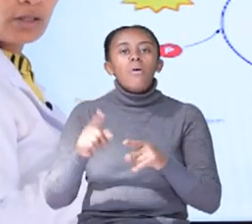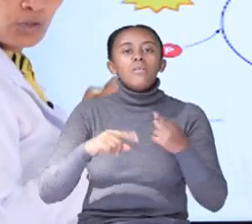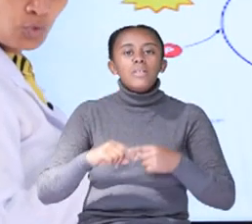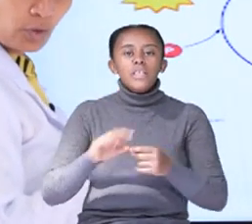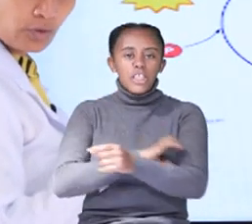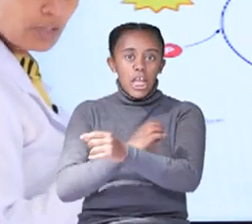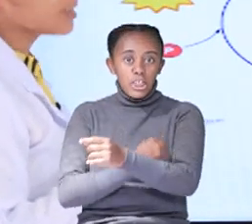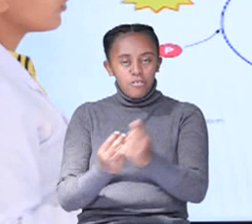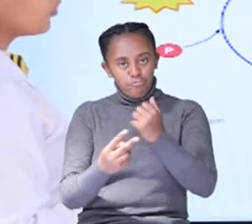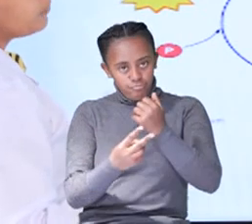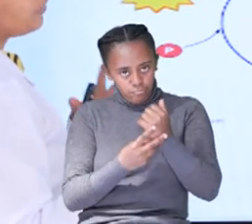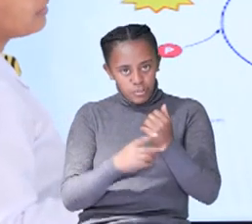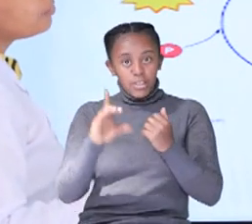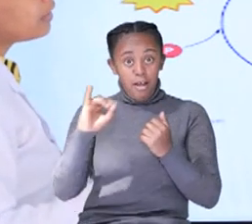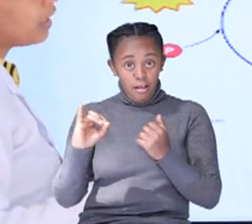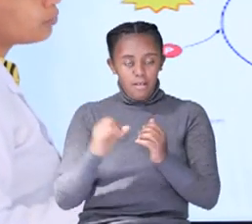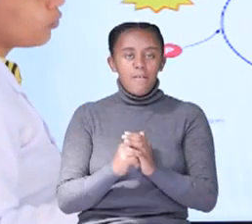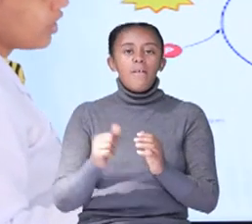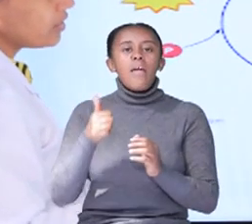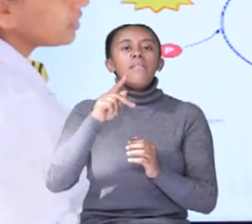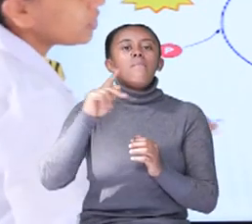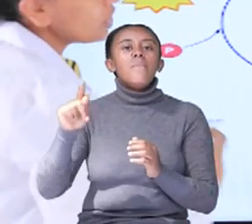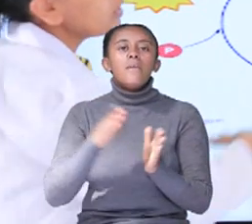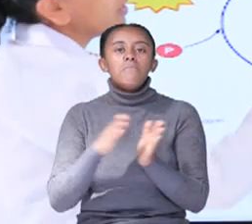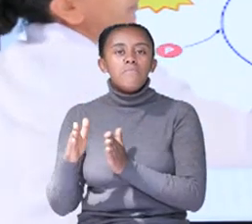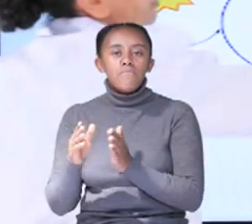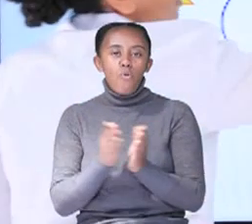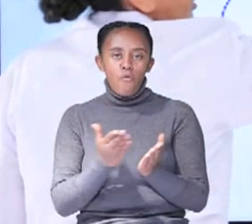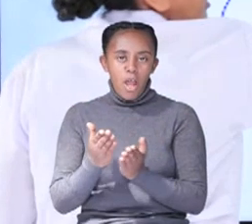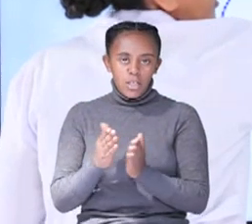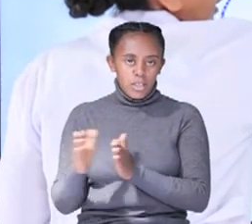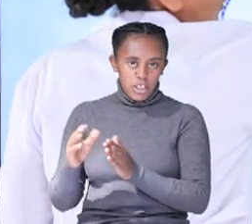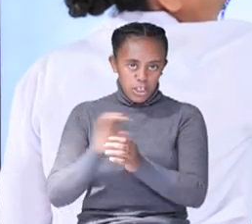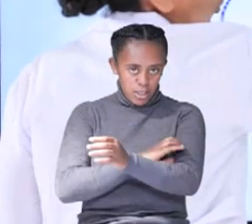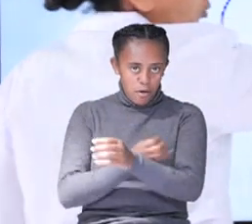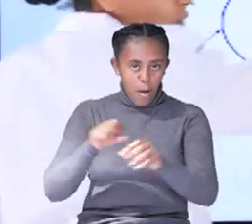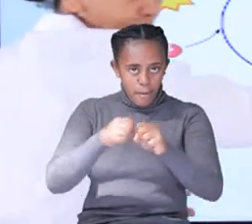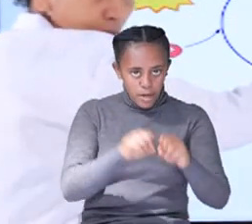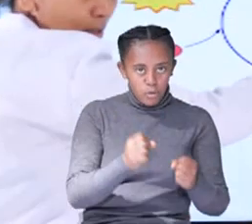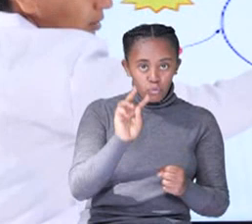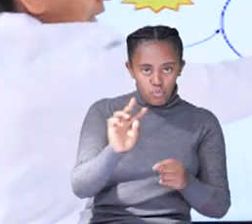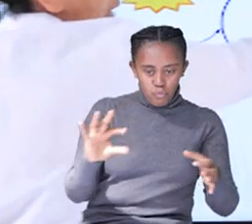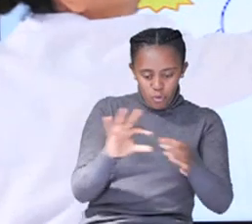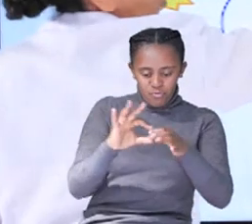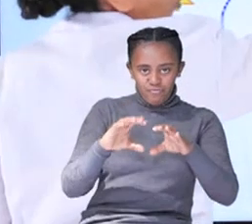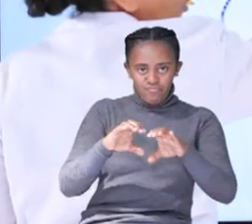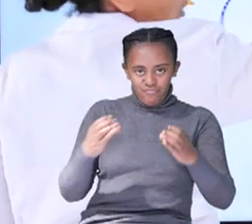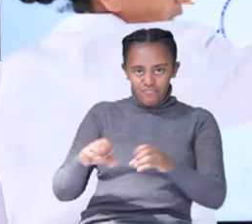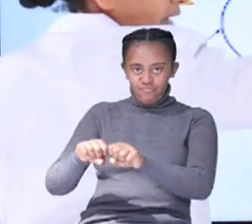be stored. Therefore, ATP can provide energy by breaking the last two bonds,